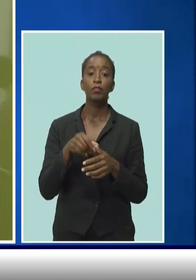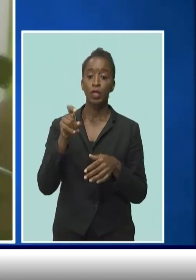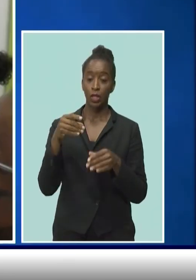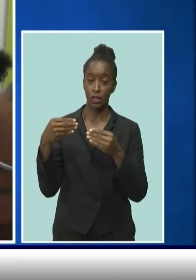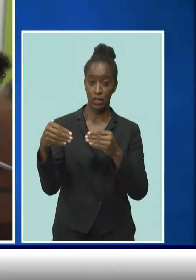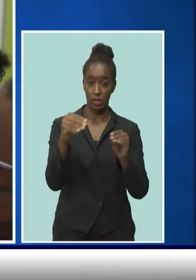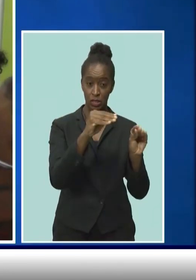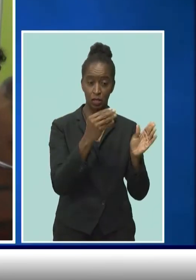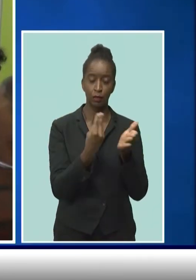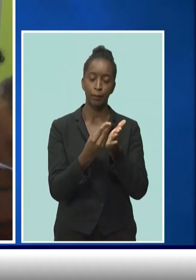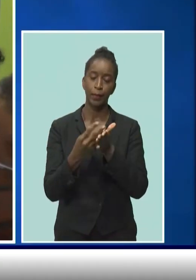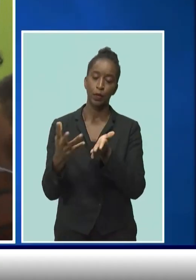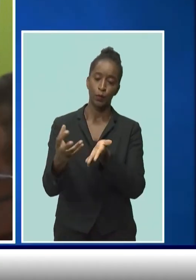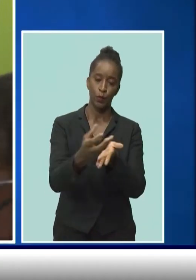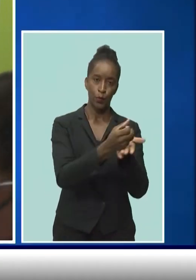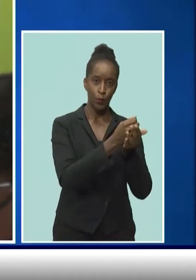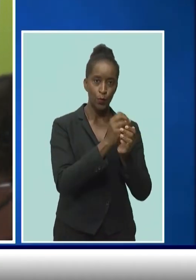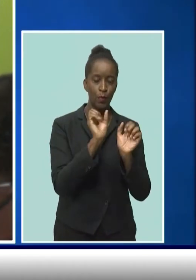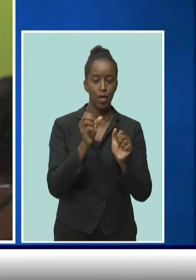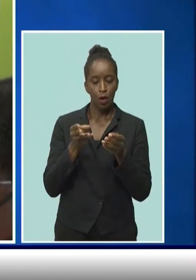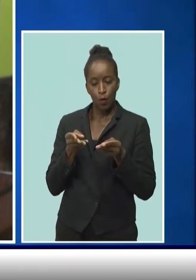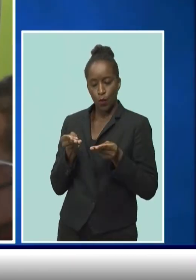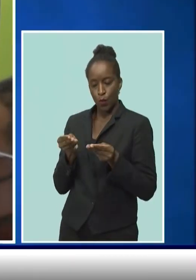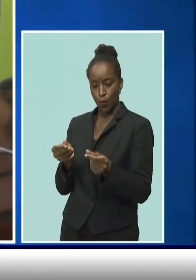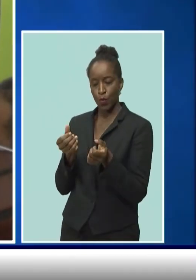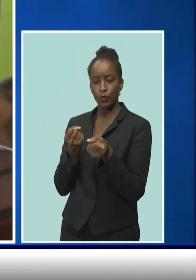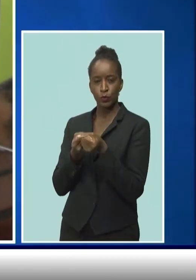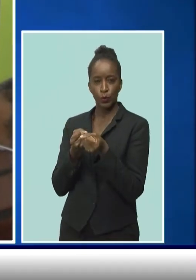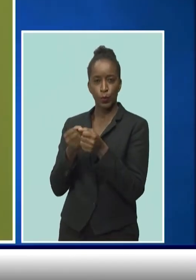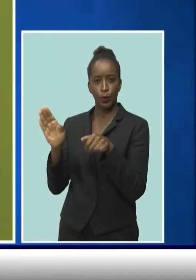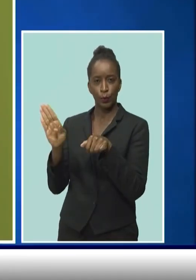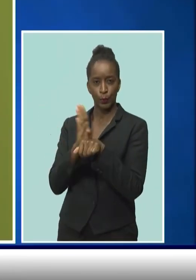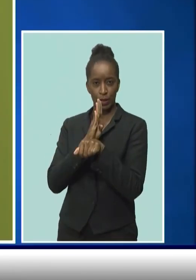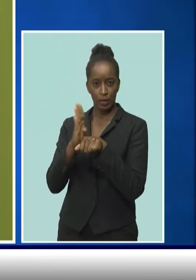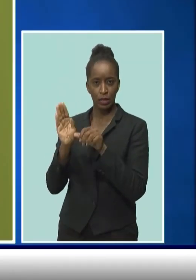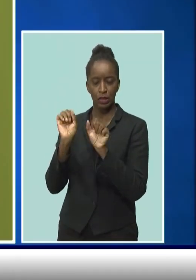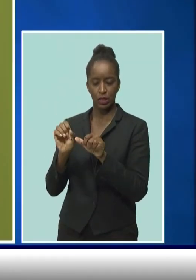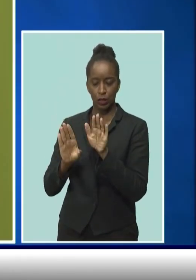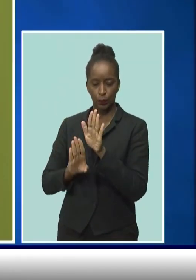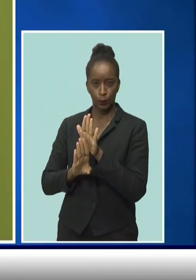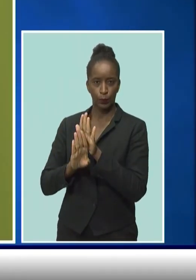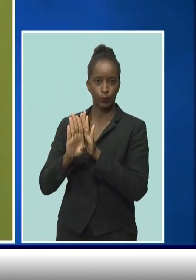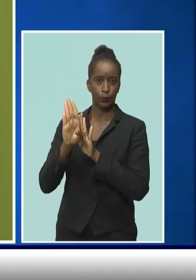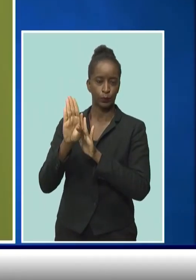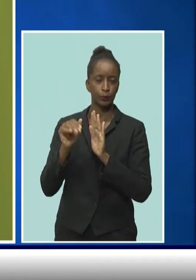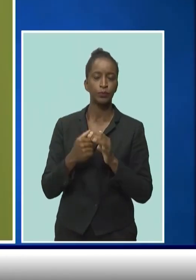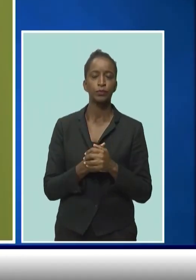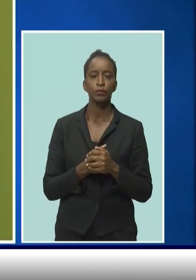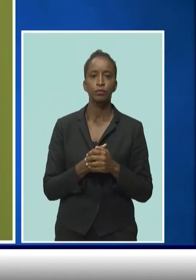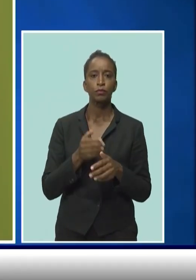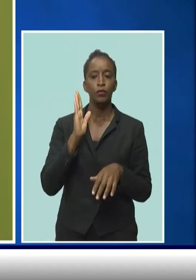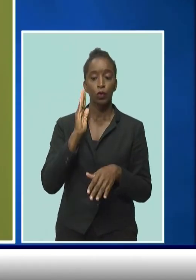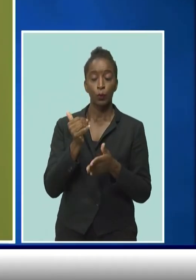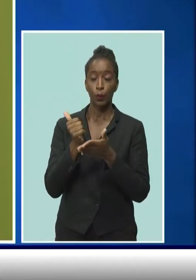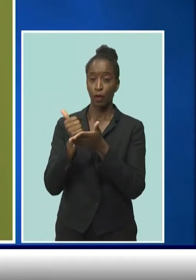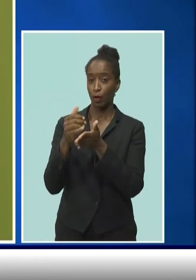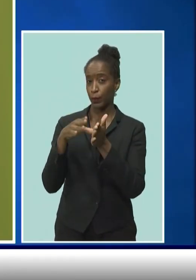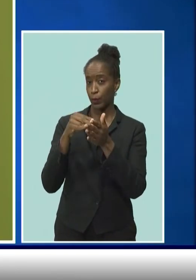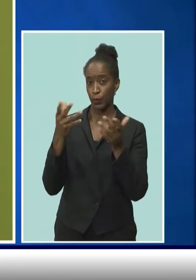change and growth. We'll enhance the capabilities in selling and distribution. As we